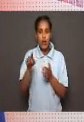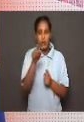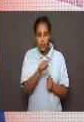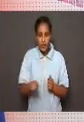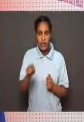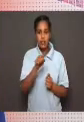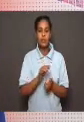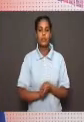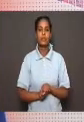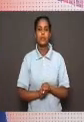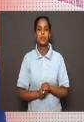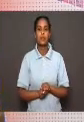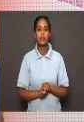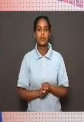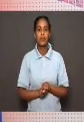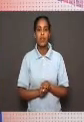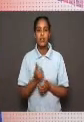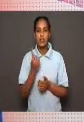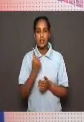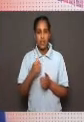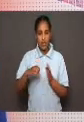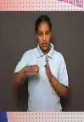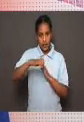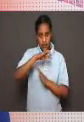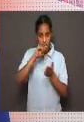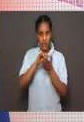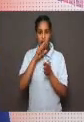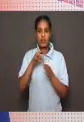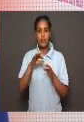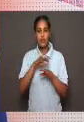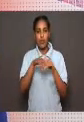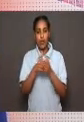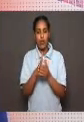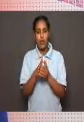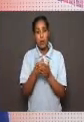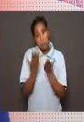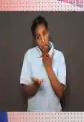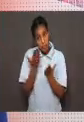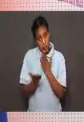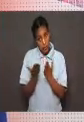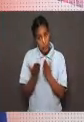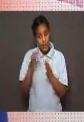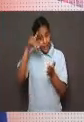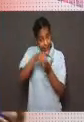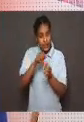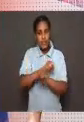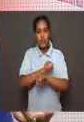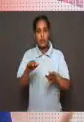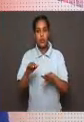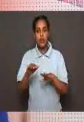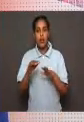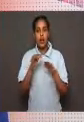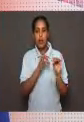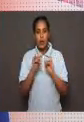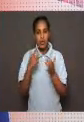orbitals. The electrons that are involved may be redistributed among